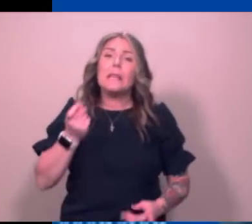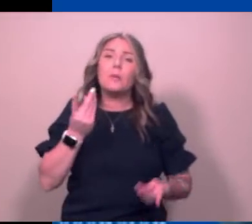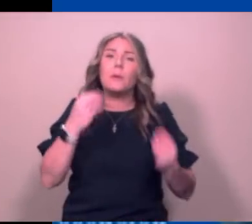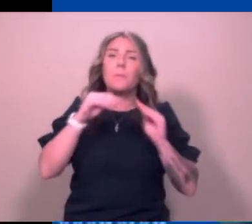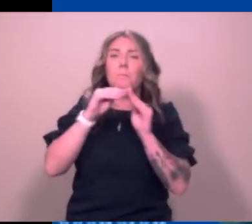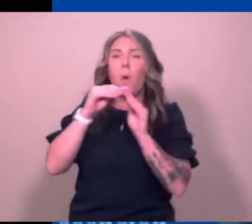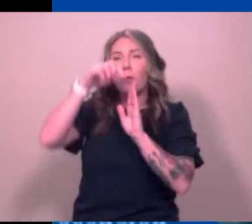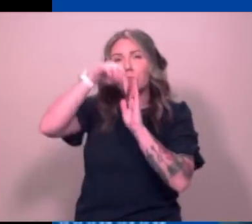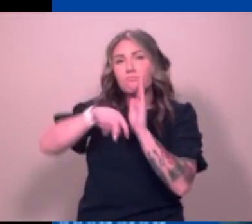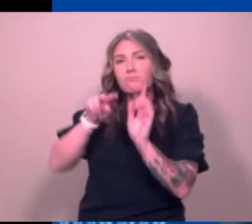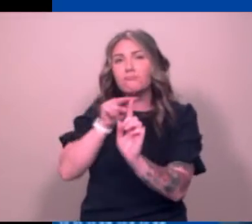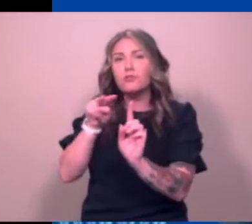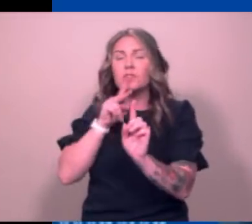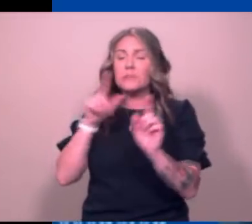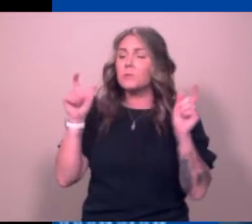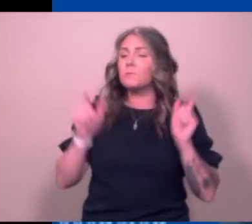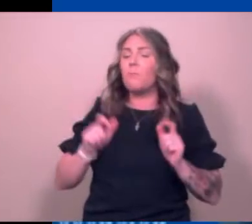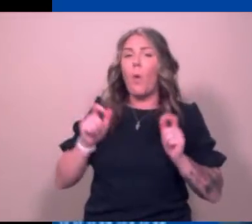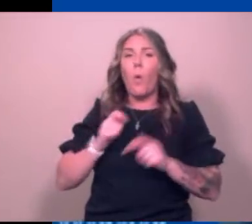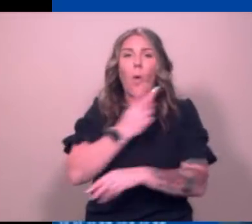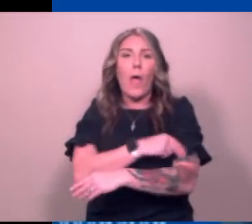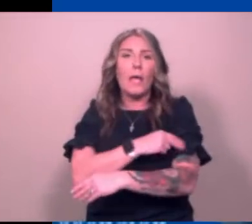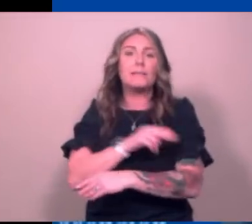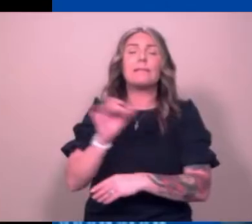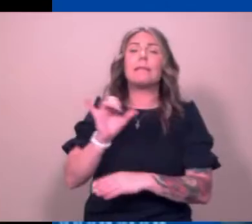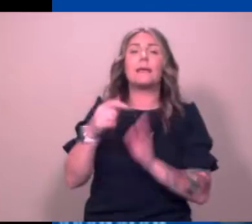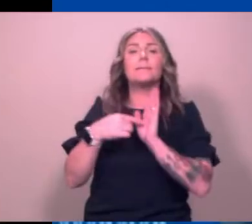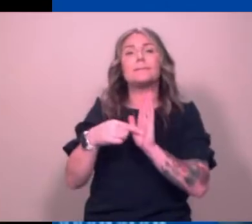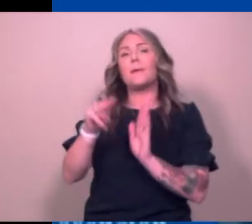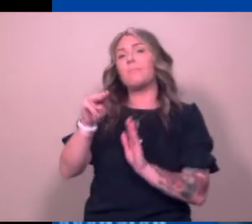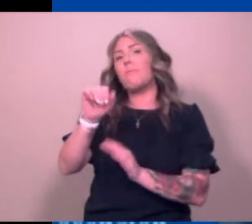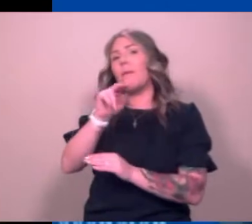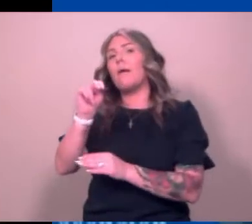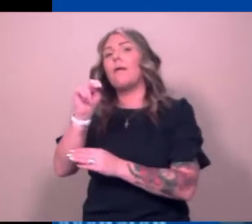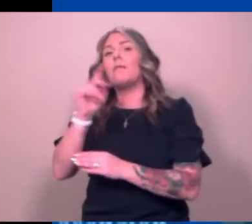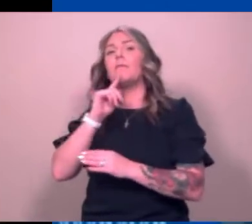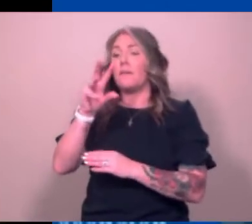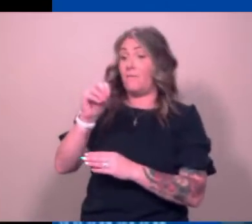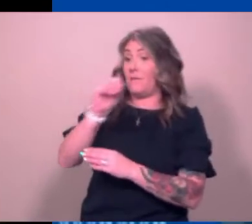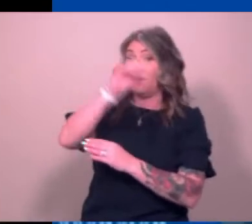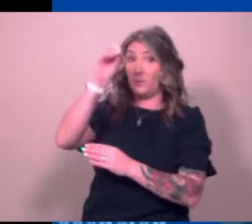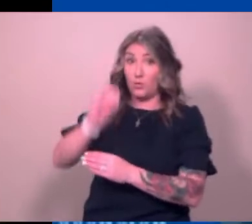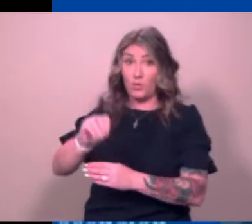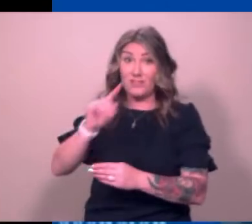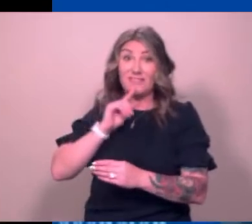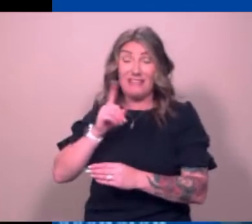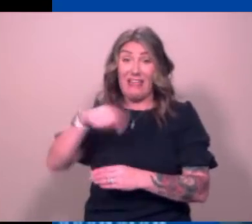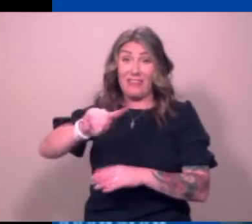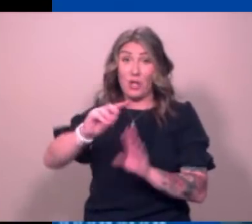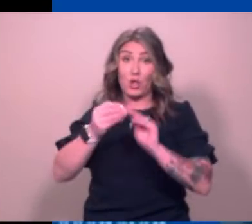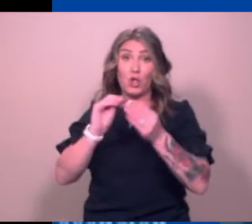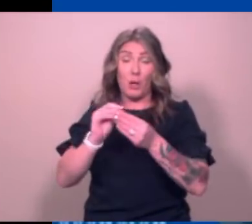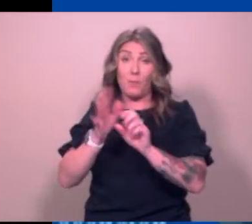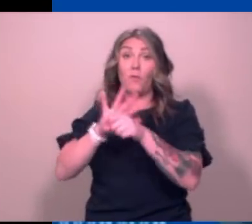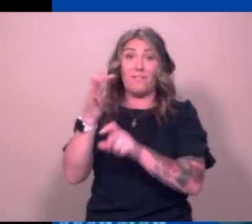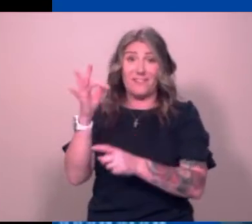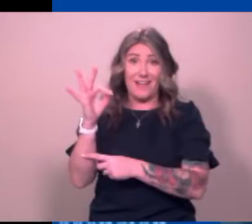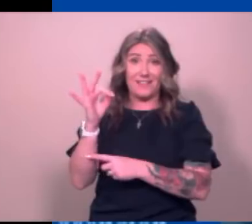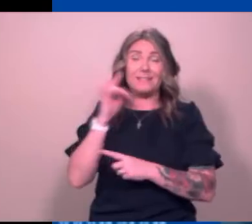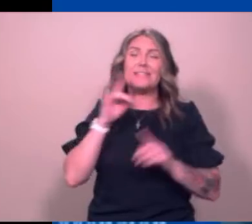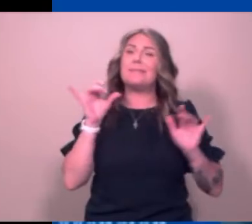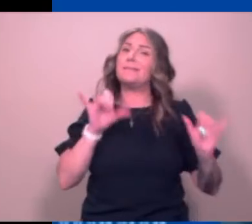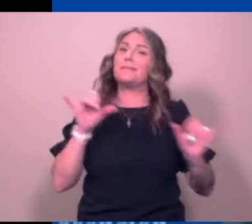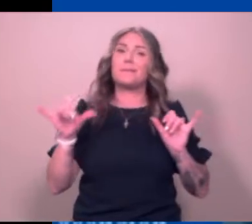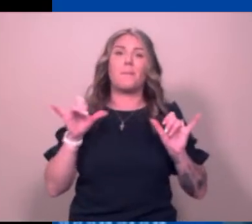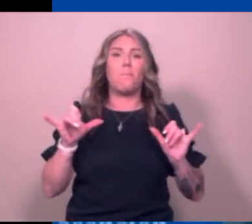on some of our smaller hospitals, for example, in Manhattan, 50% of the census is COVID-19 patients. We're seeing a similar picture across